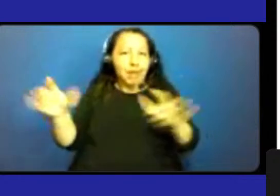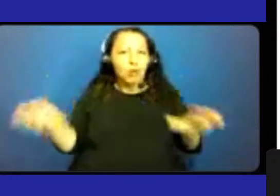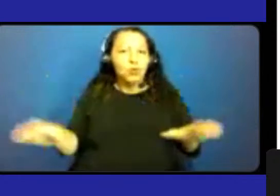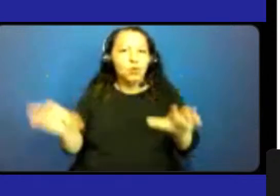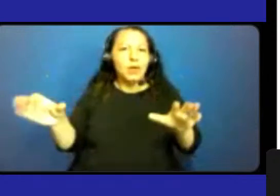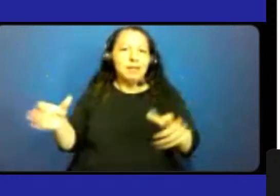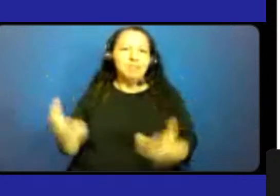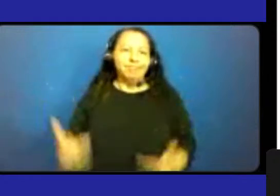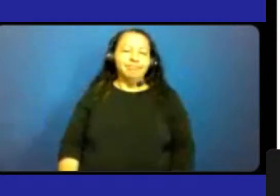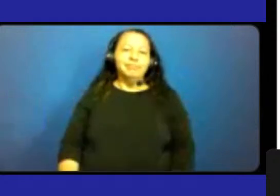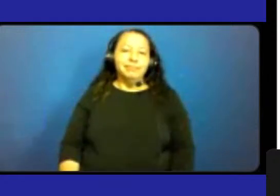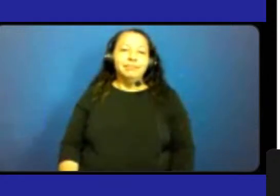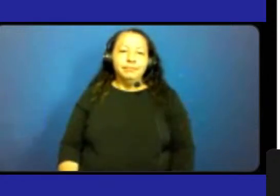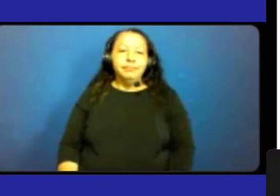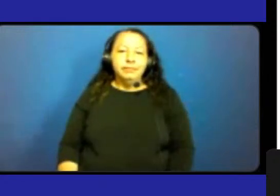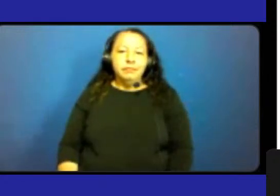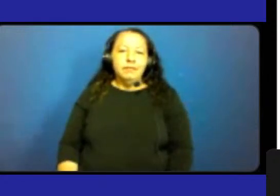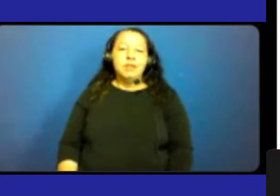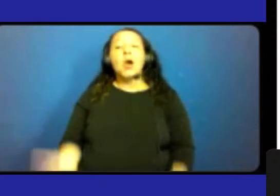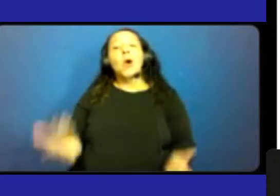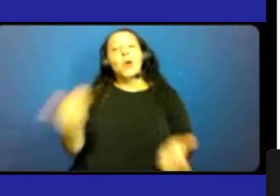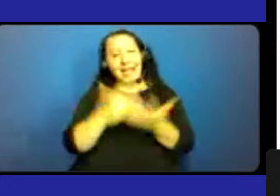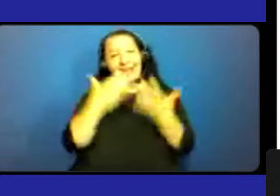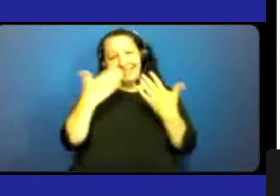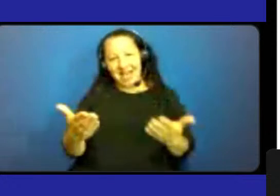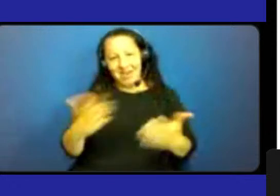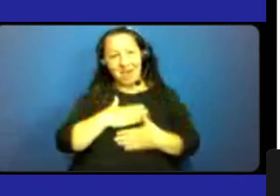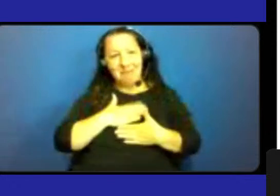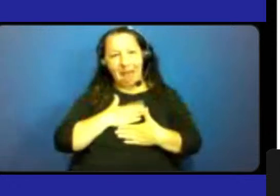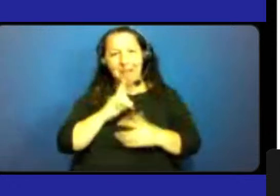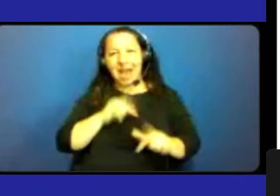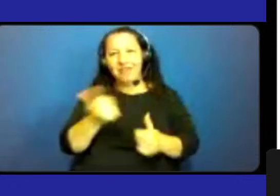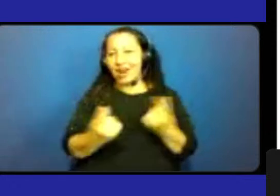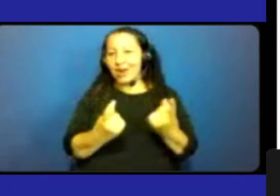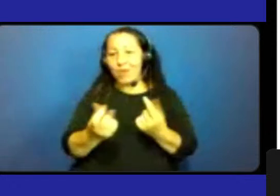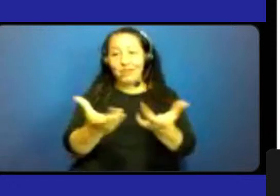So again, thank you. I'm happy to answer any questions.